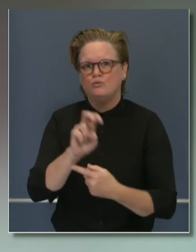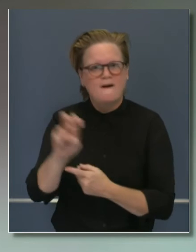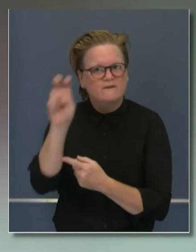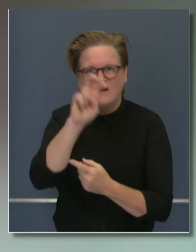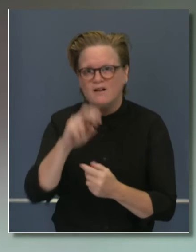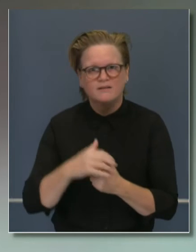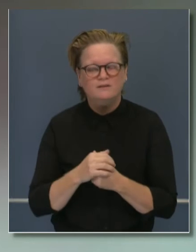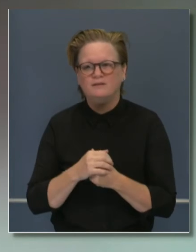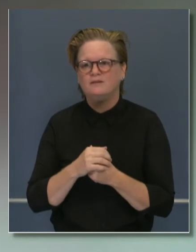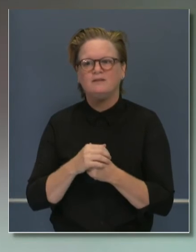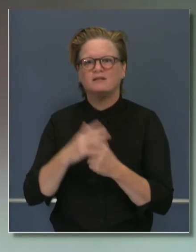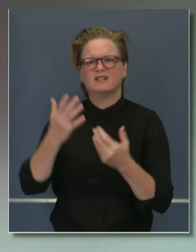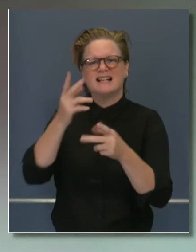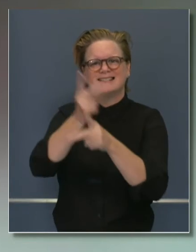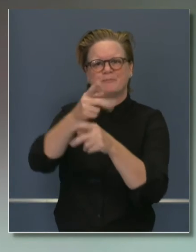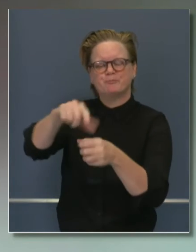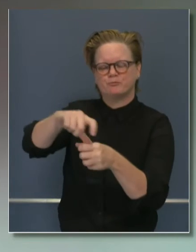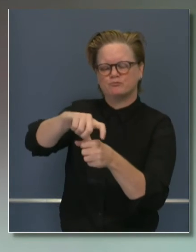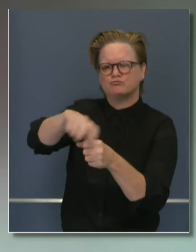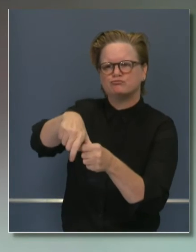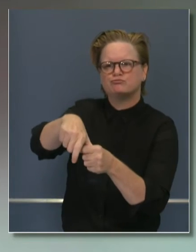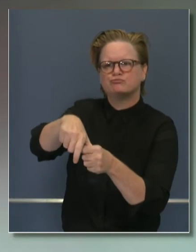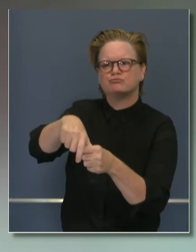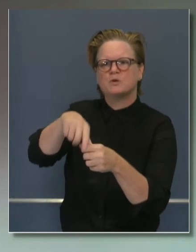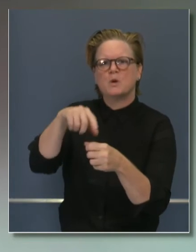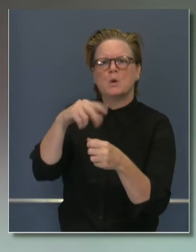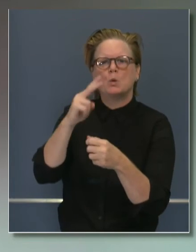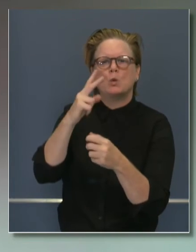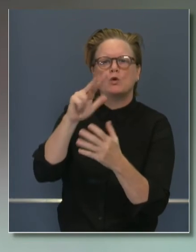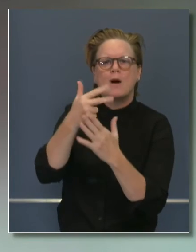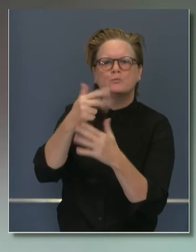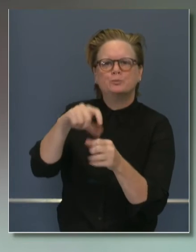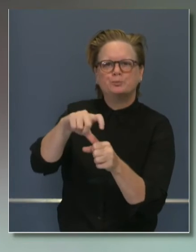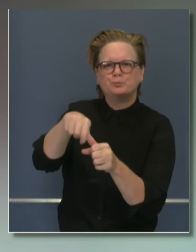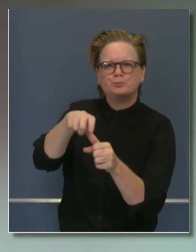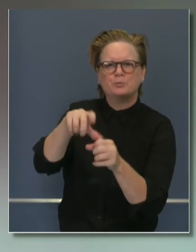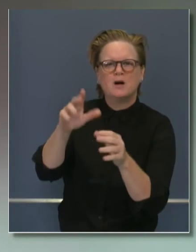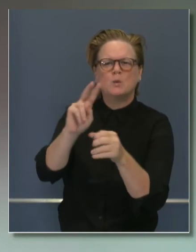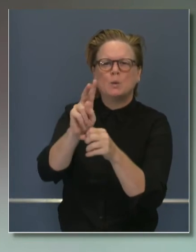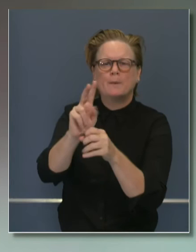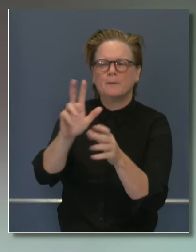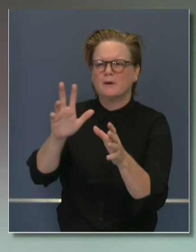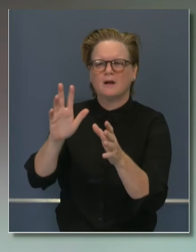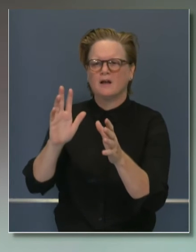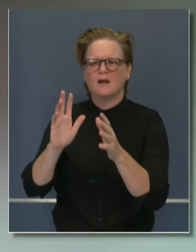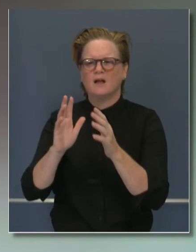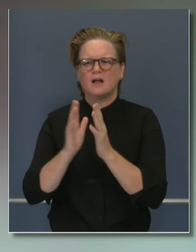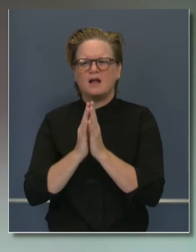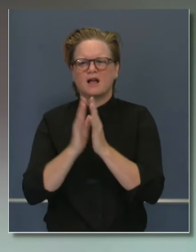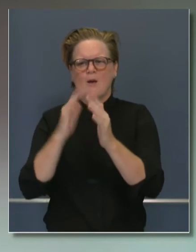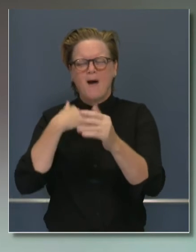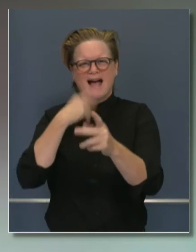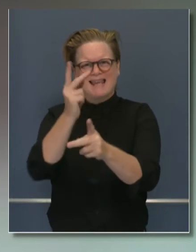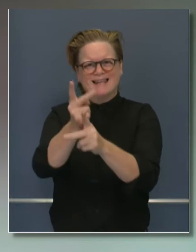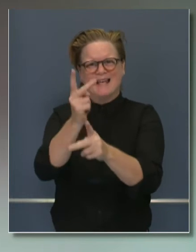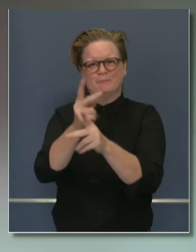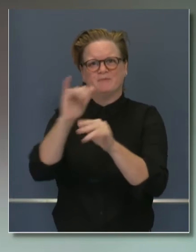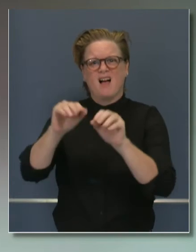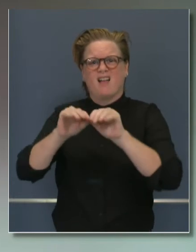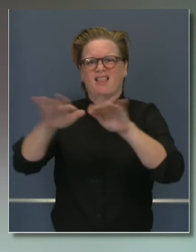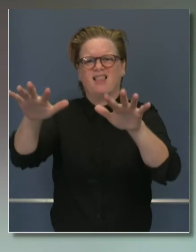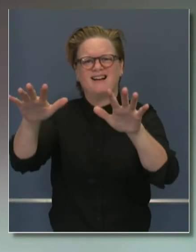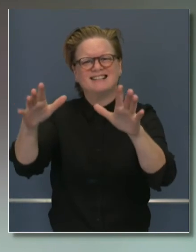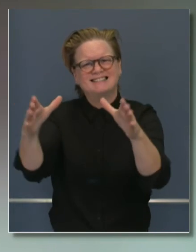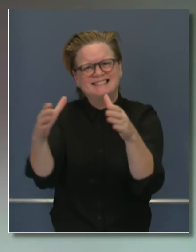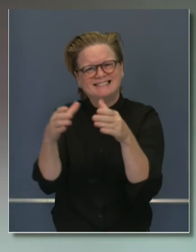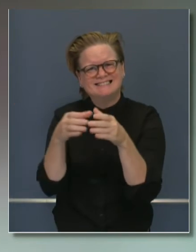hours from your home, so that you can also keep the spread down in our state. And that isn't an unusual thing.